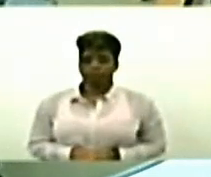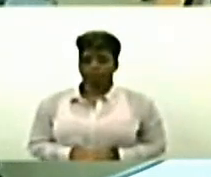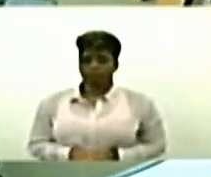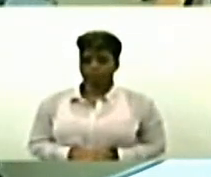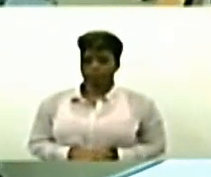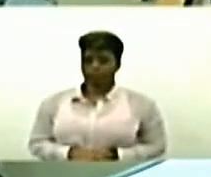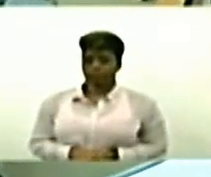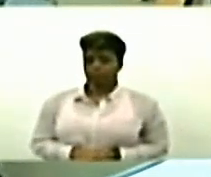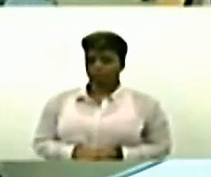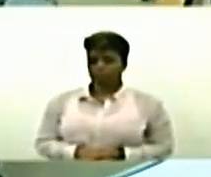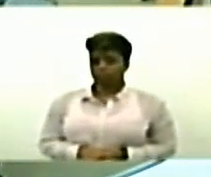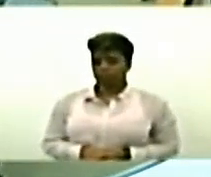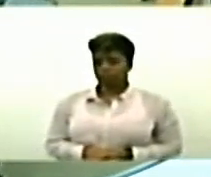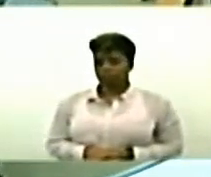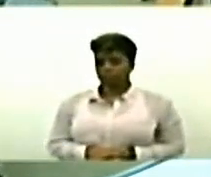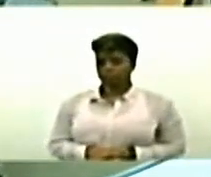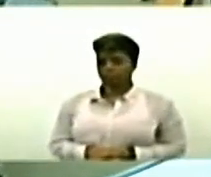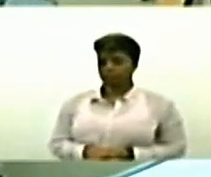Yeah.